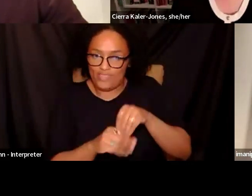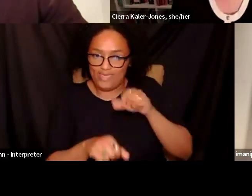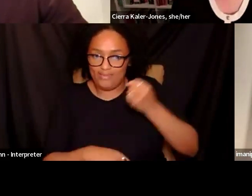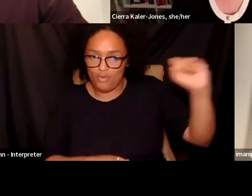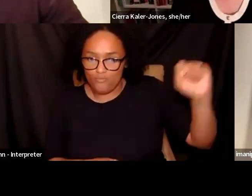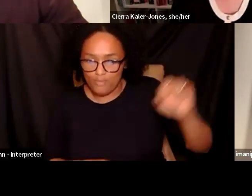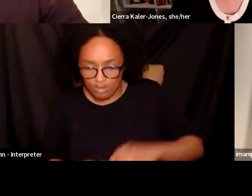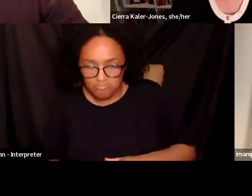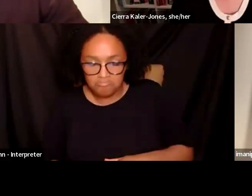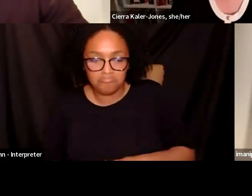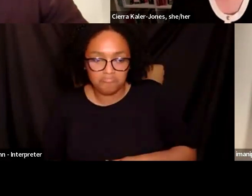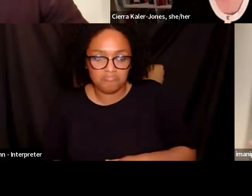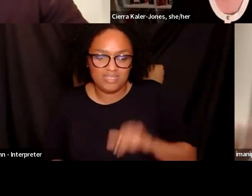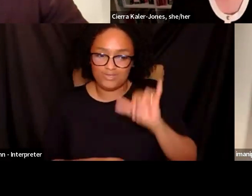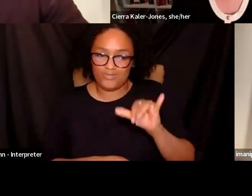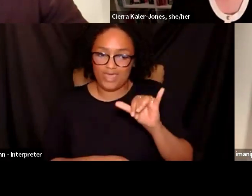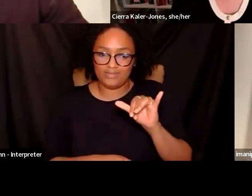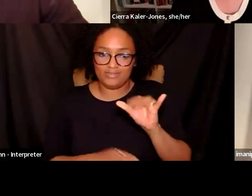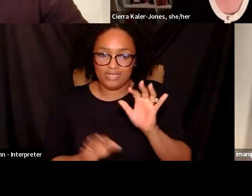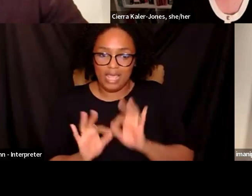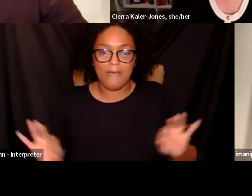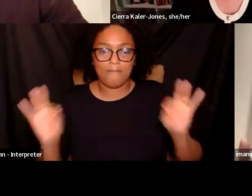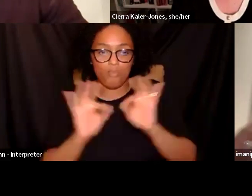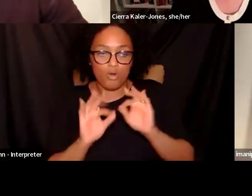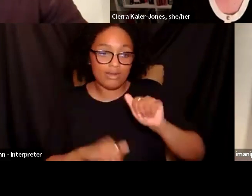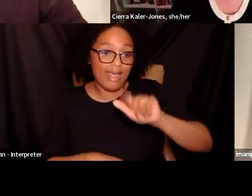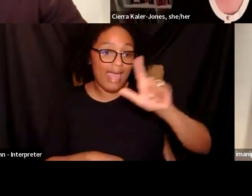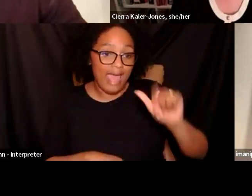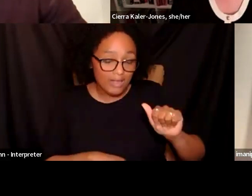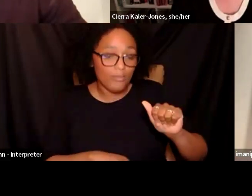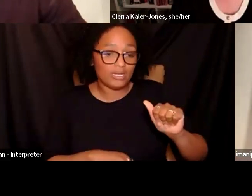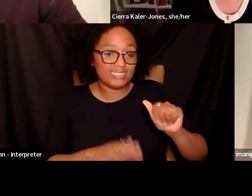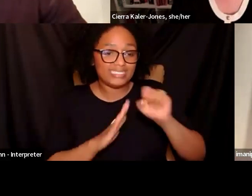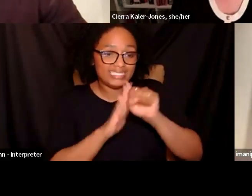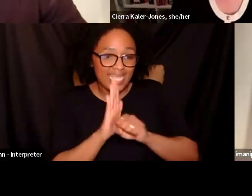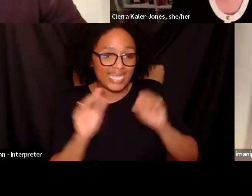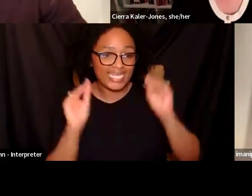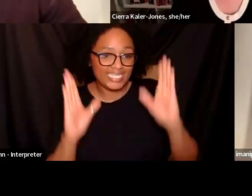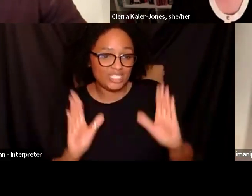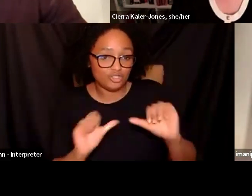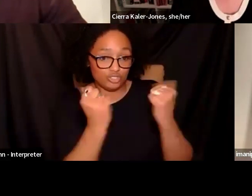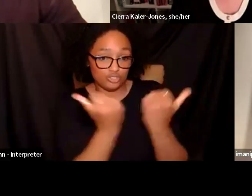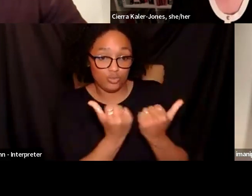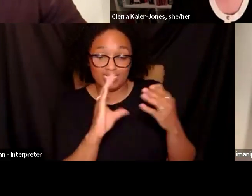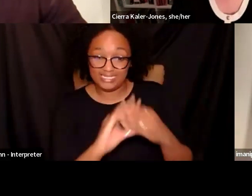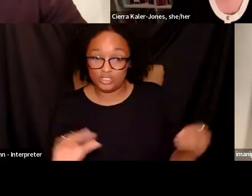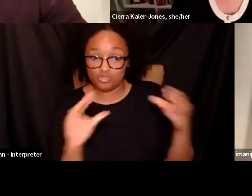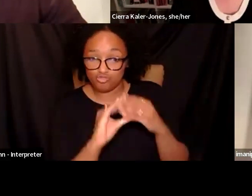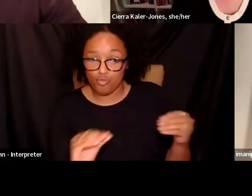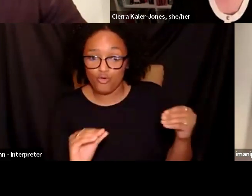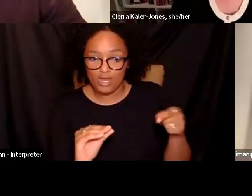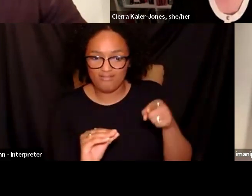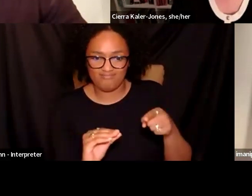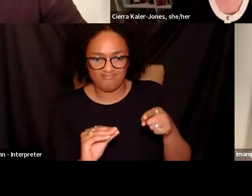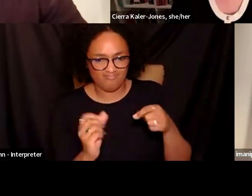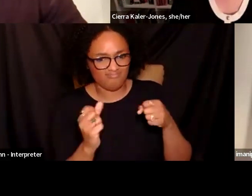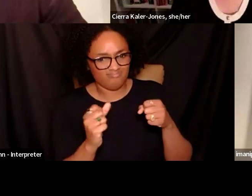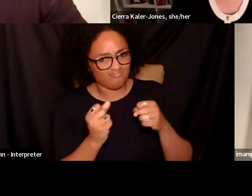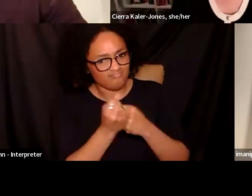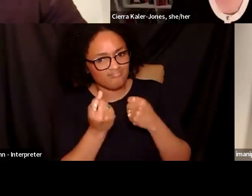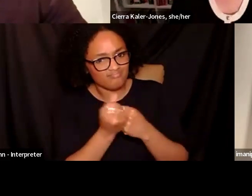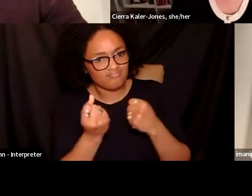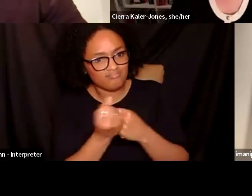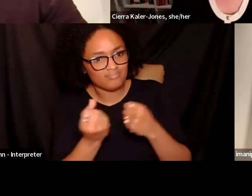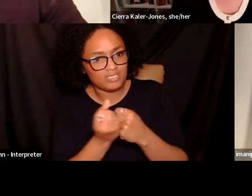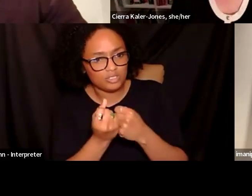get in Alabama State Teachers Association story, for example, of the campaign to equalize funding, but